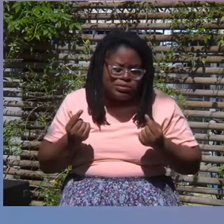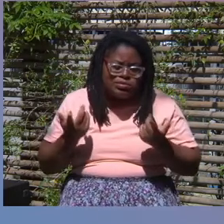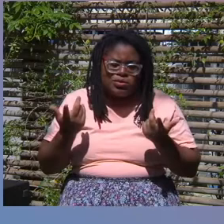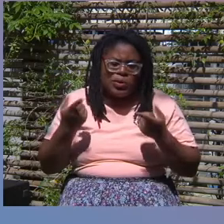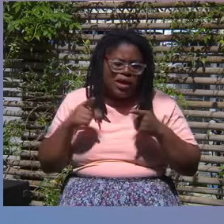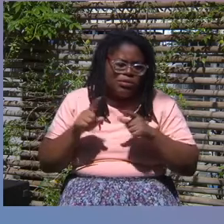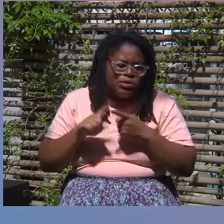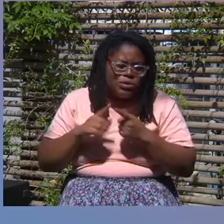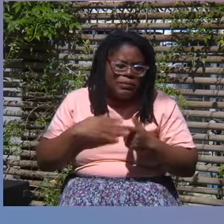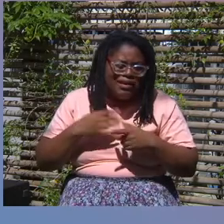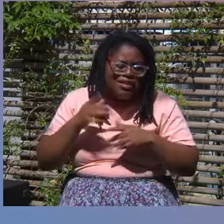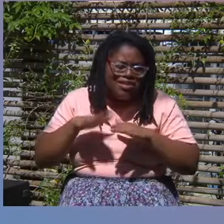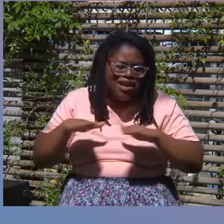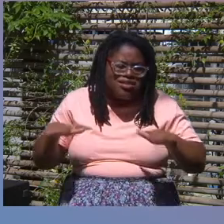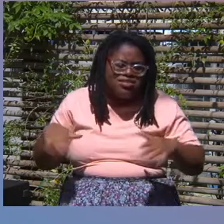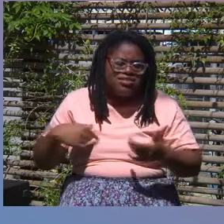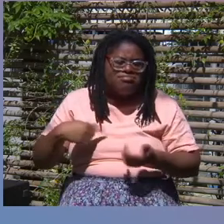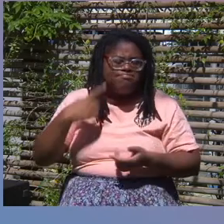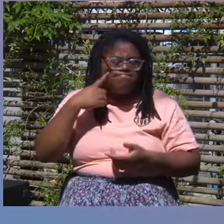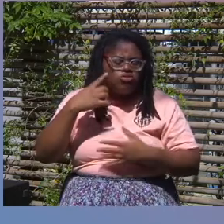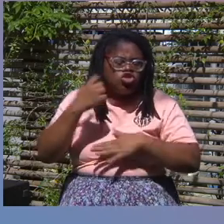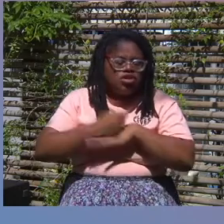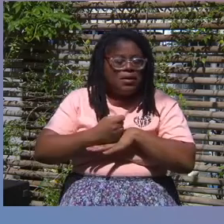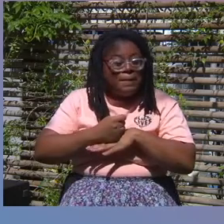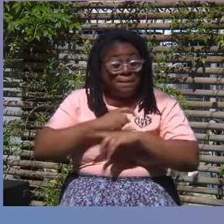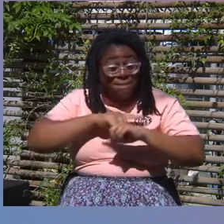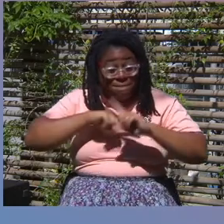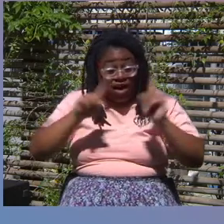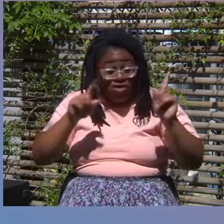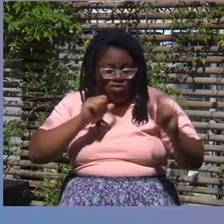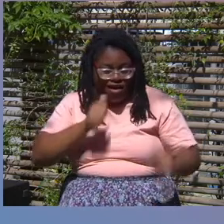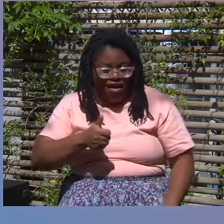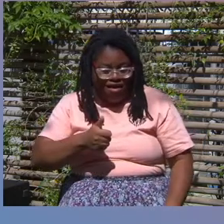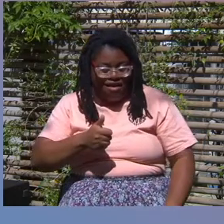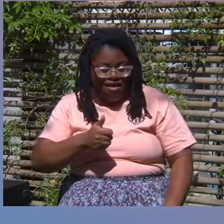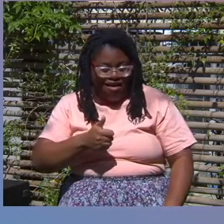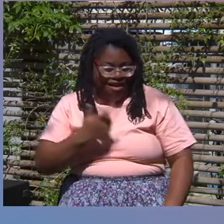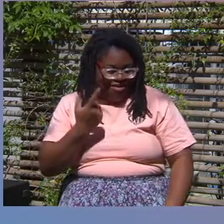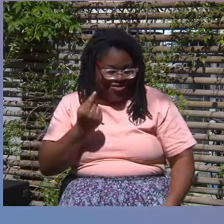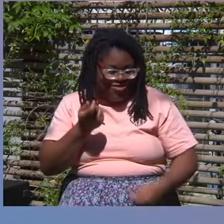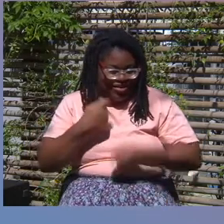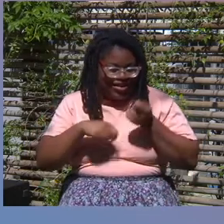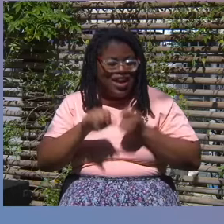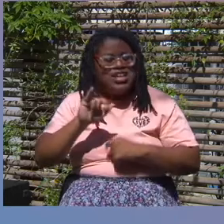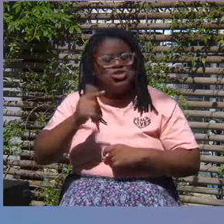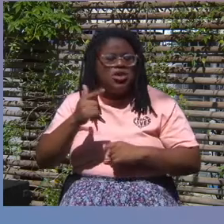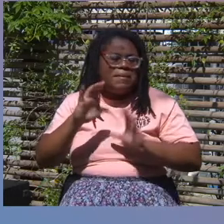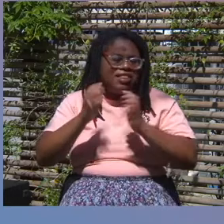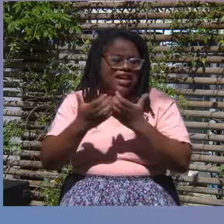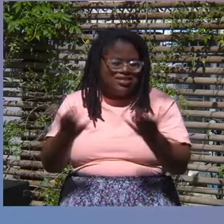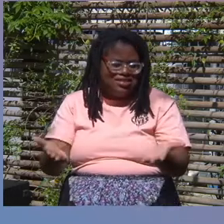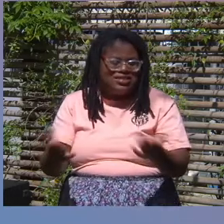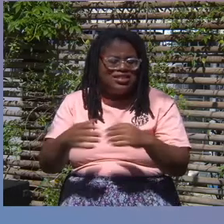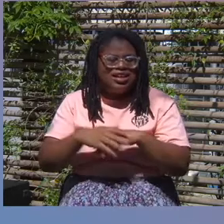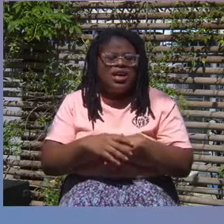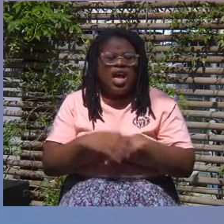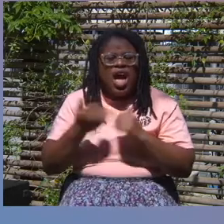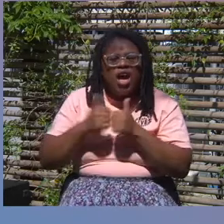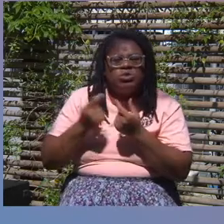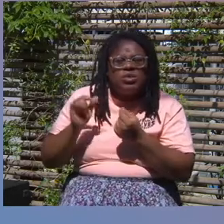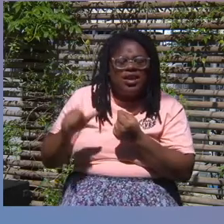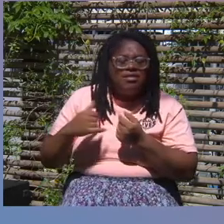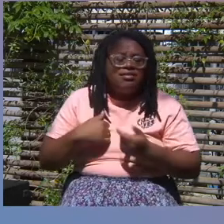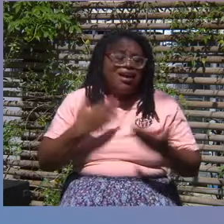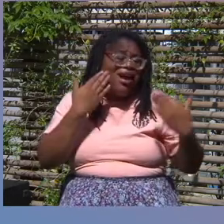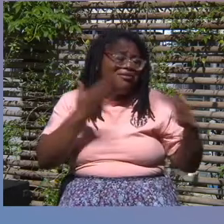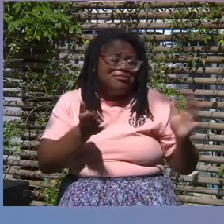going to happen to my kids. So I said, okay, we're shutting down, but we're not. I said, we're going to do Instagram, classes on Instagram. They said, how are we going to do that? I